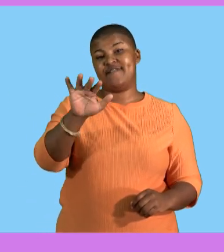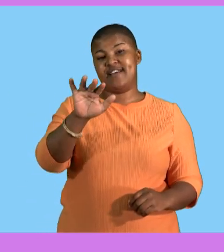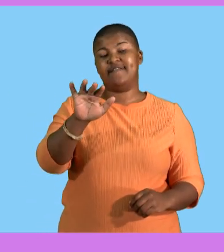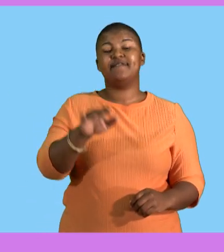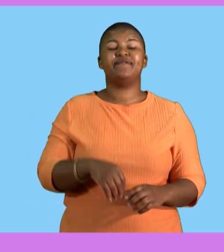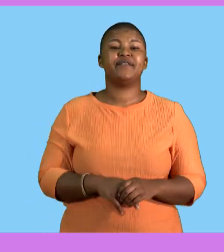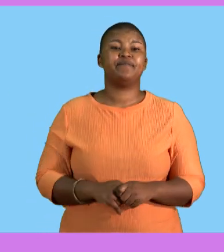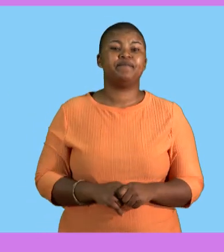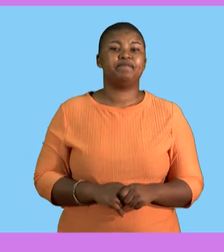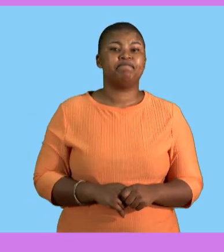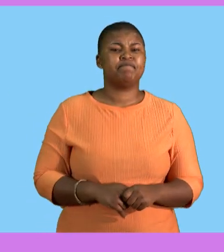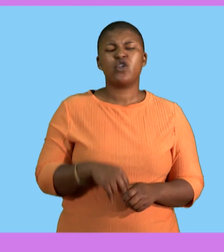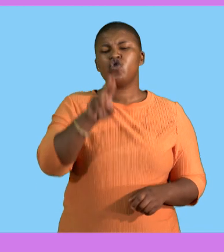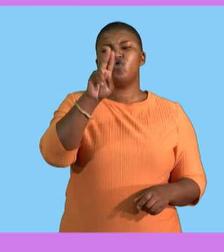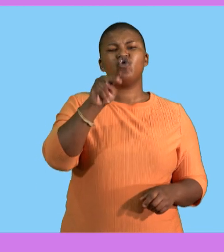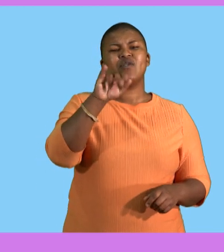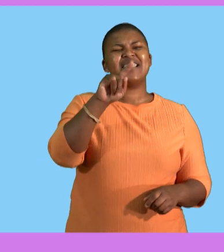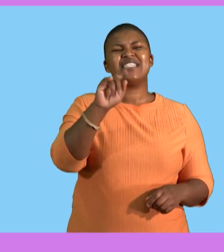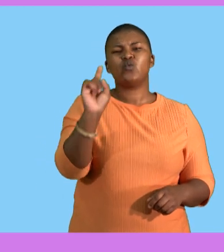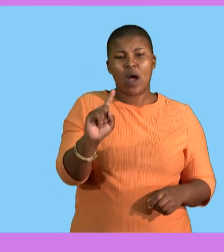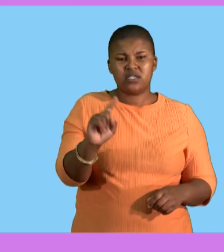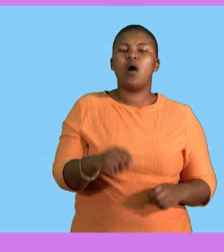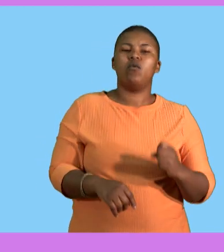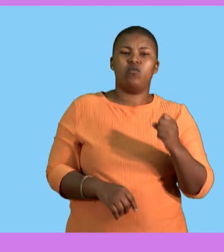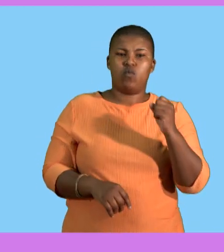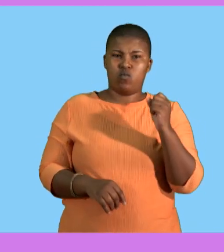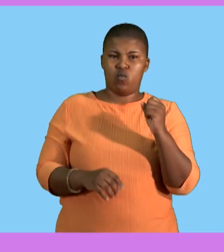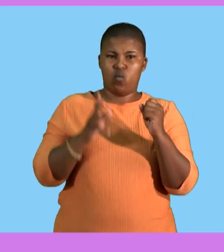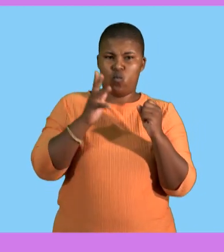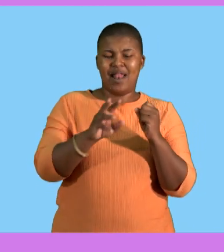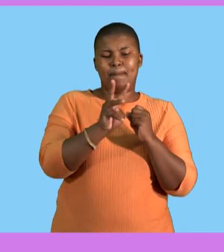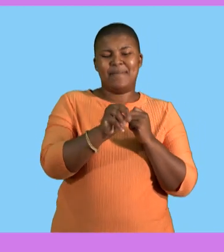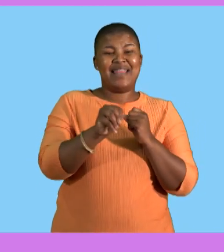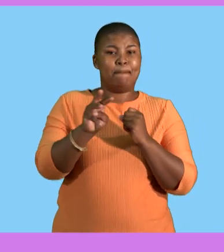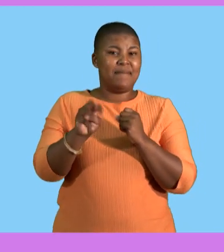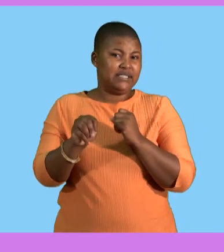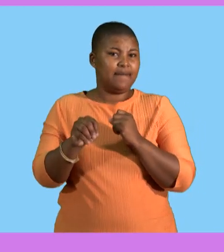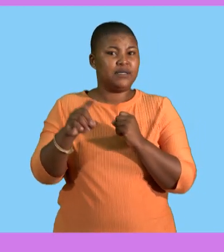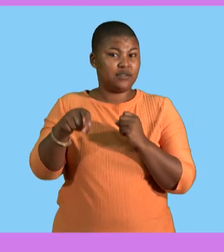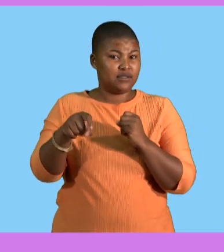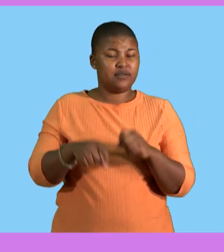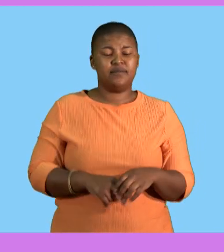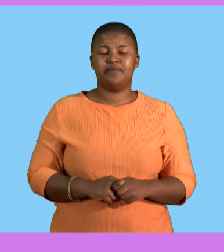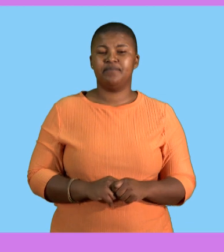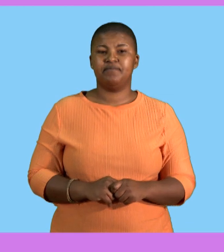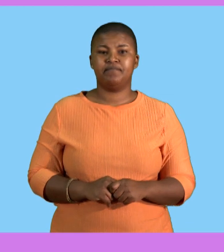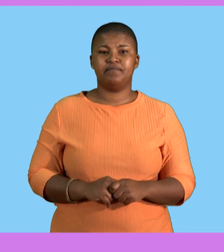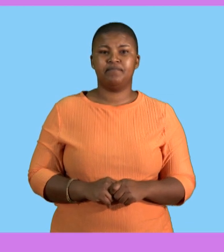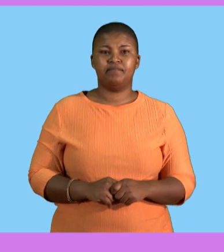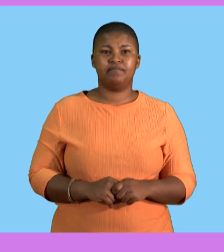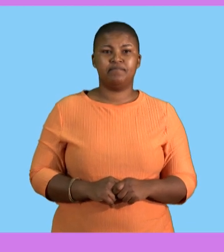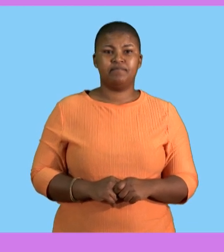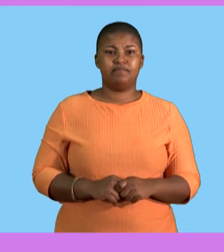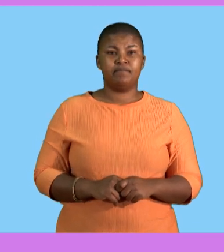825. What's the unit going to be? The unit is millimeters. And then you